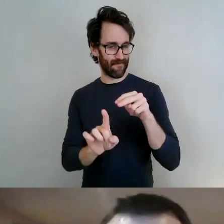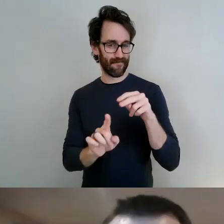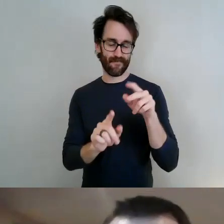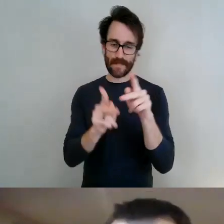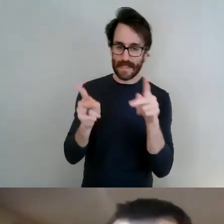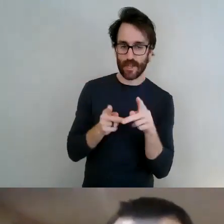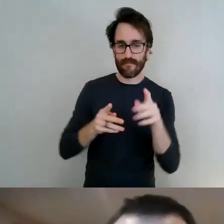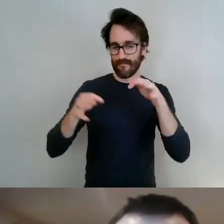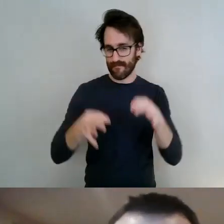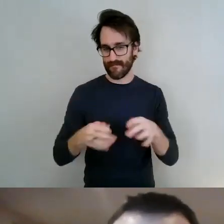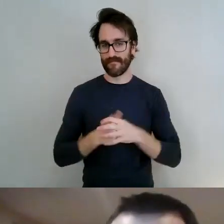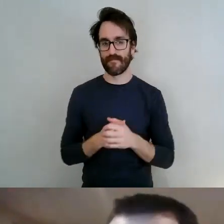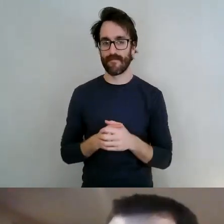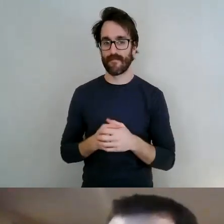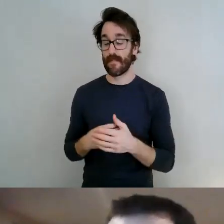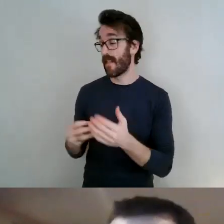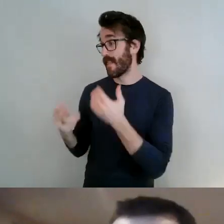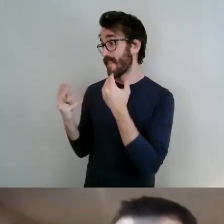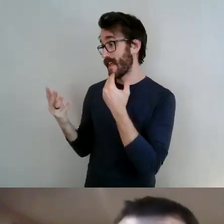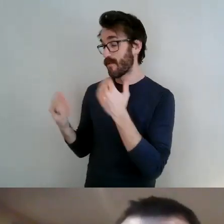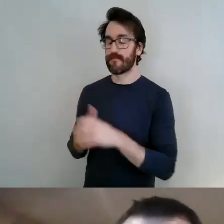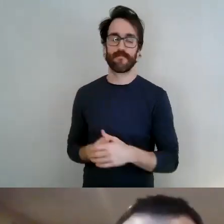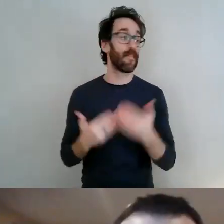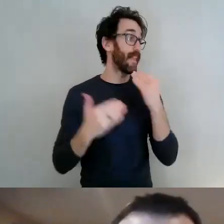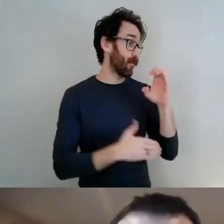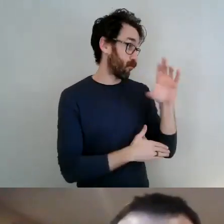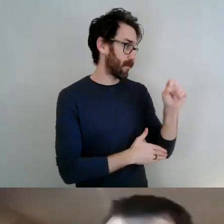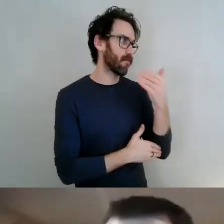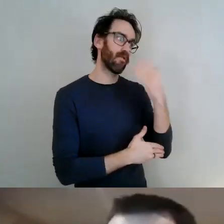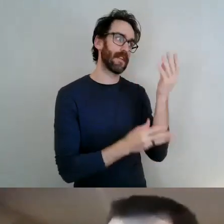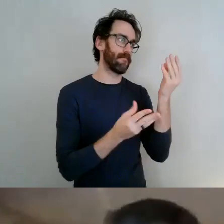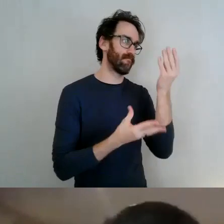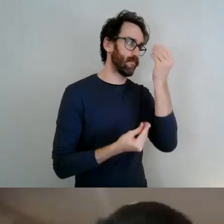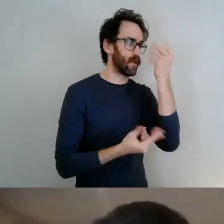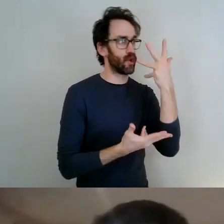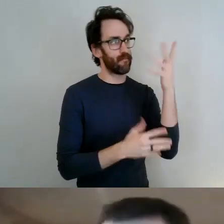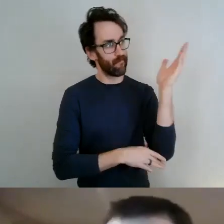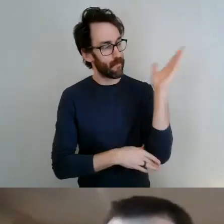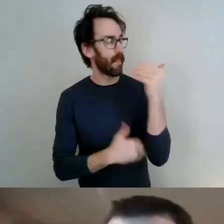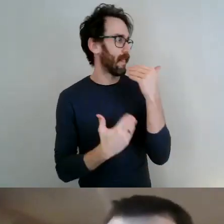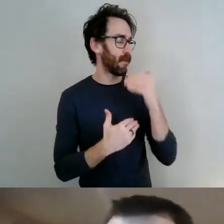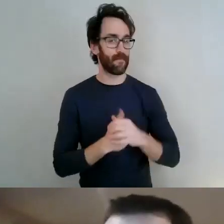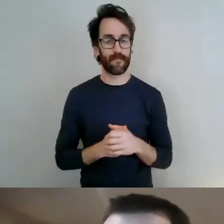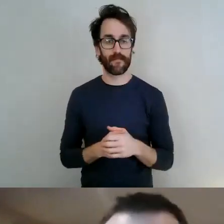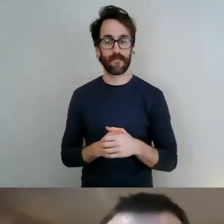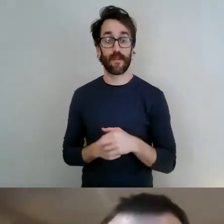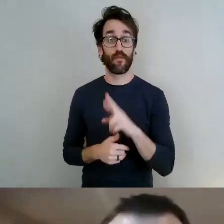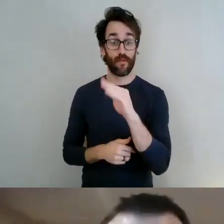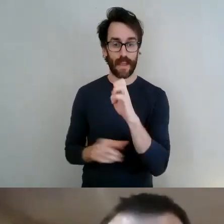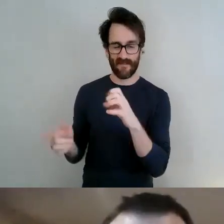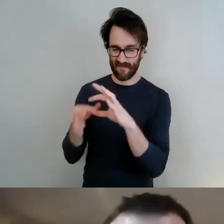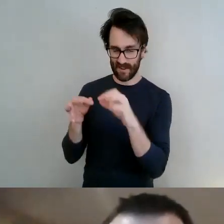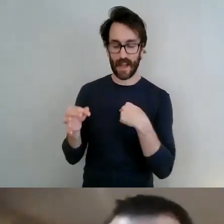Thank you, Rayanne, for the introduction, and excellent presentation, Chris. A lot of good information. So as mentioned by Rayanne, my name is